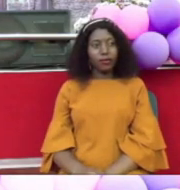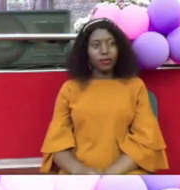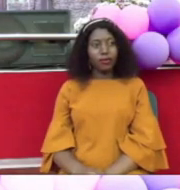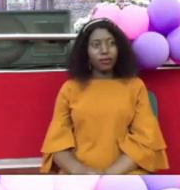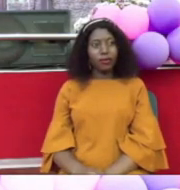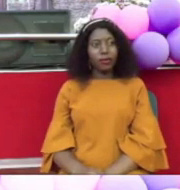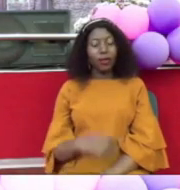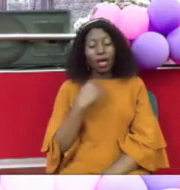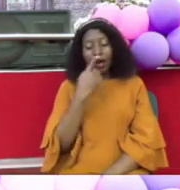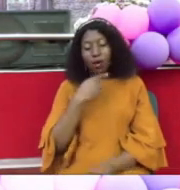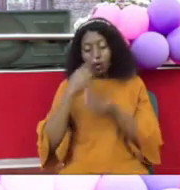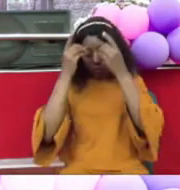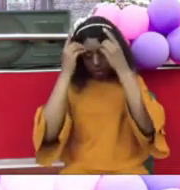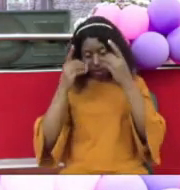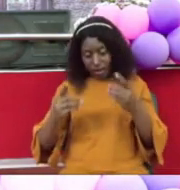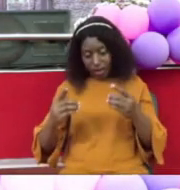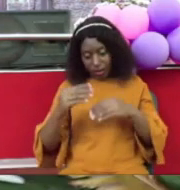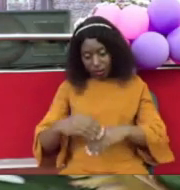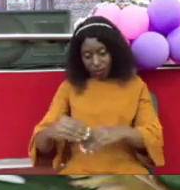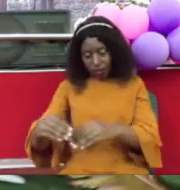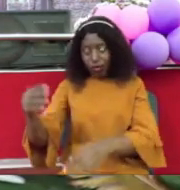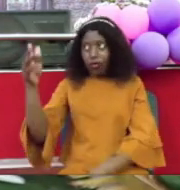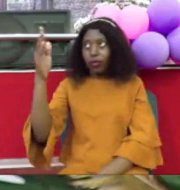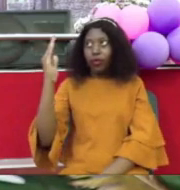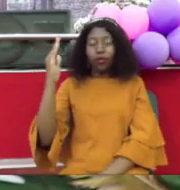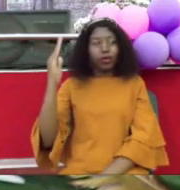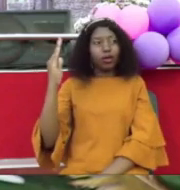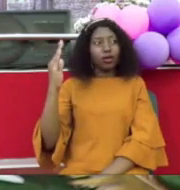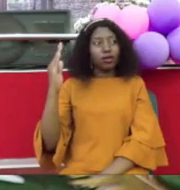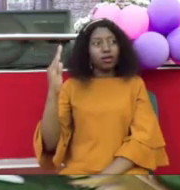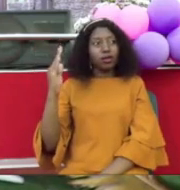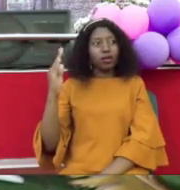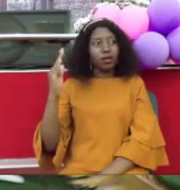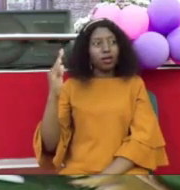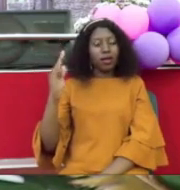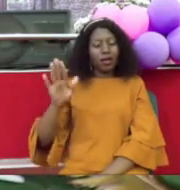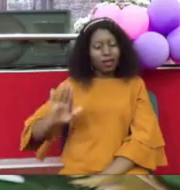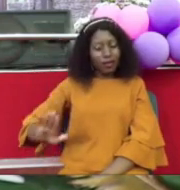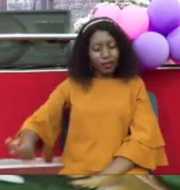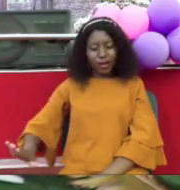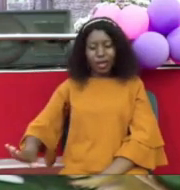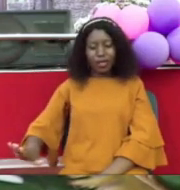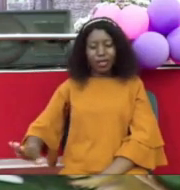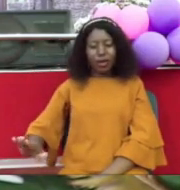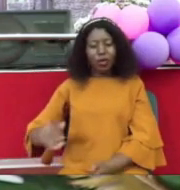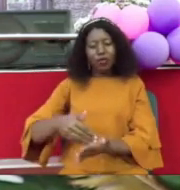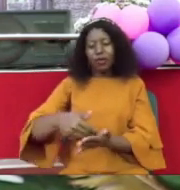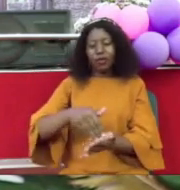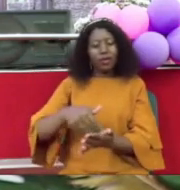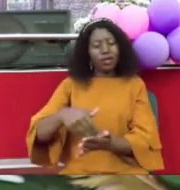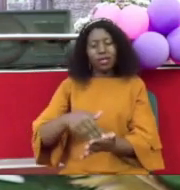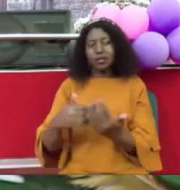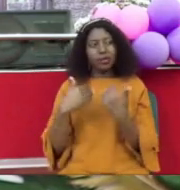to follow God. Ambao wanaamua kumfuata Mungu. In spite of their human weaknesses. Ajalishi